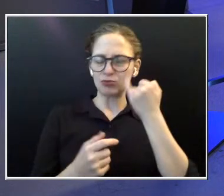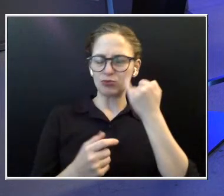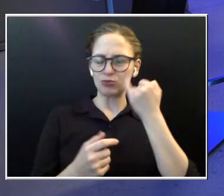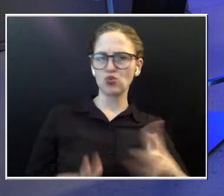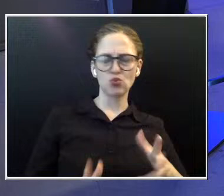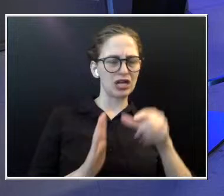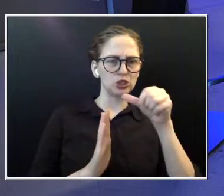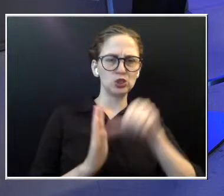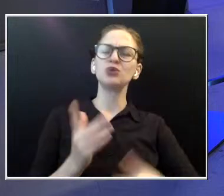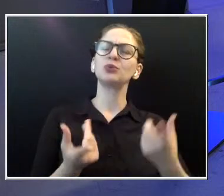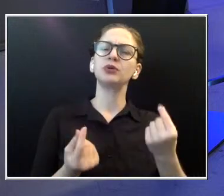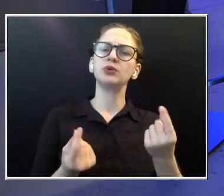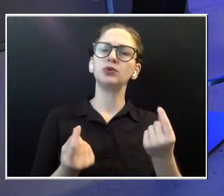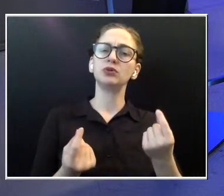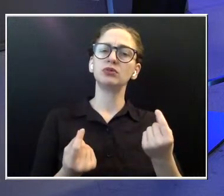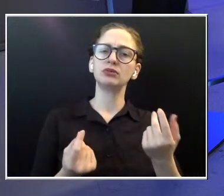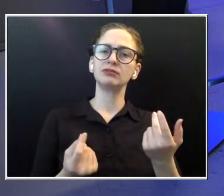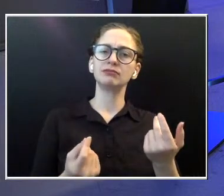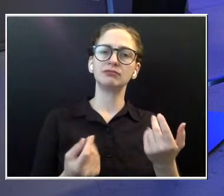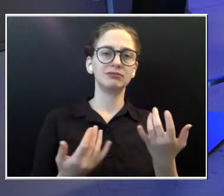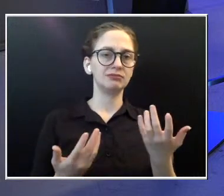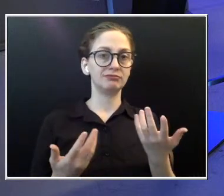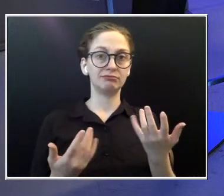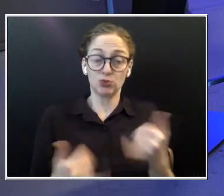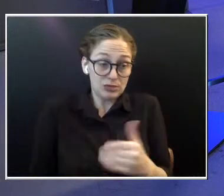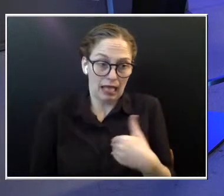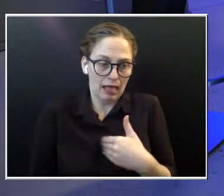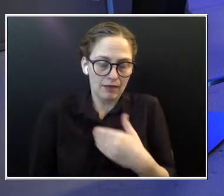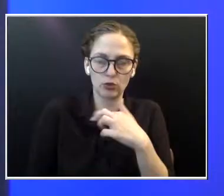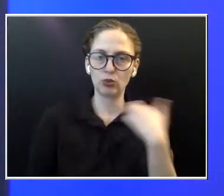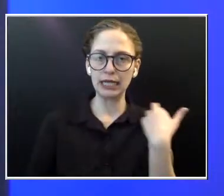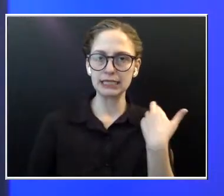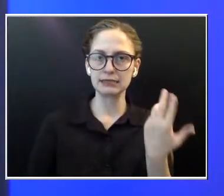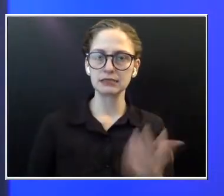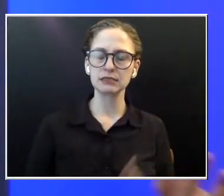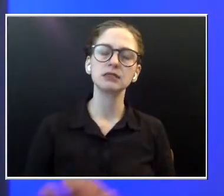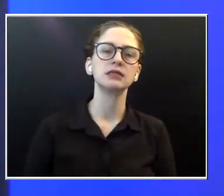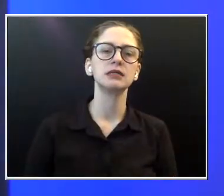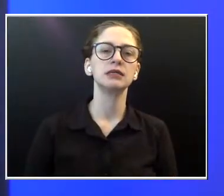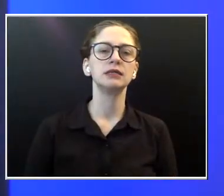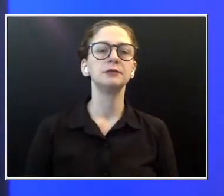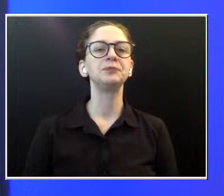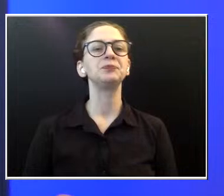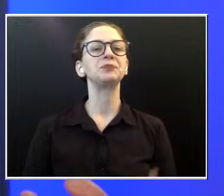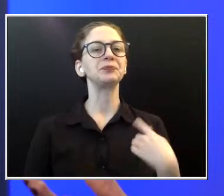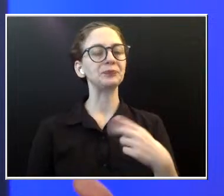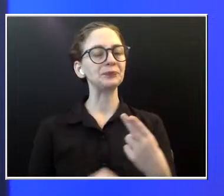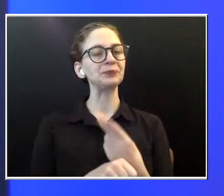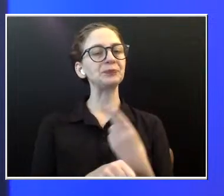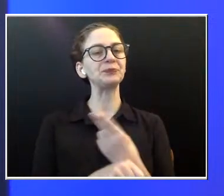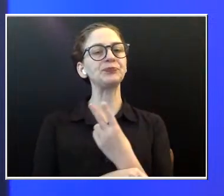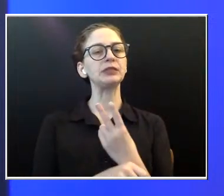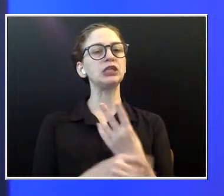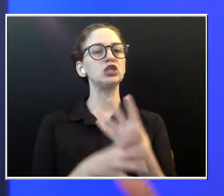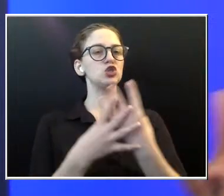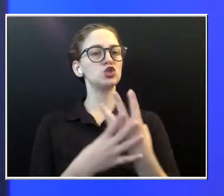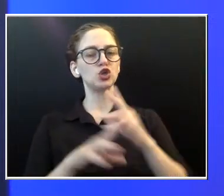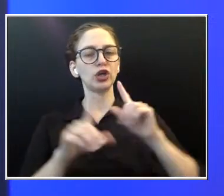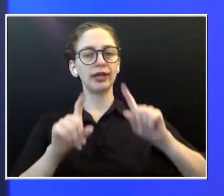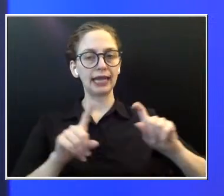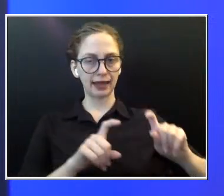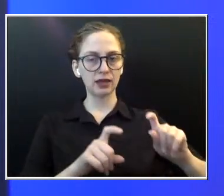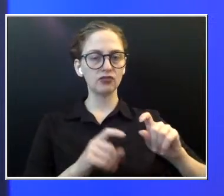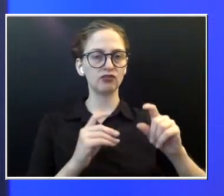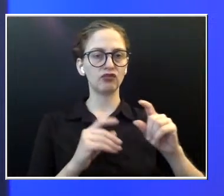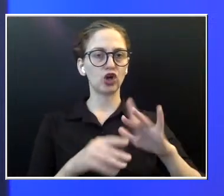risk? So, how do you prevent the really bad outcome? So we use screening for early detection. Screening's not going to prevent breast cancer, but